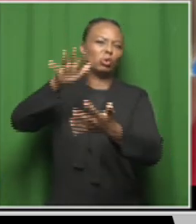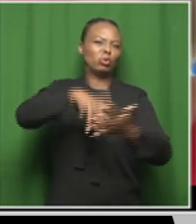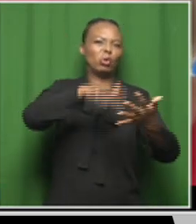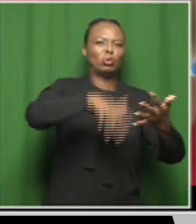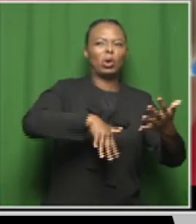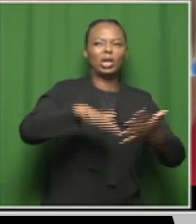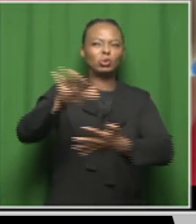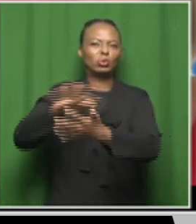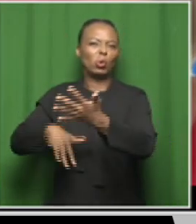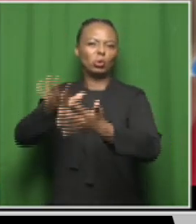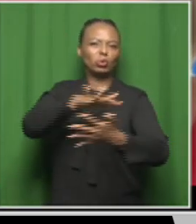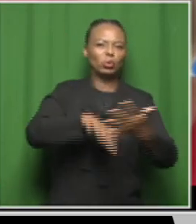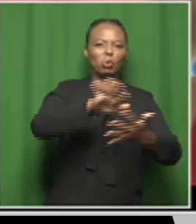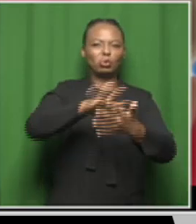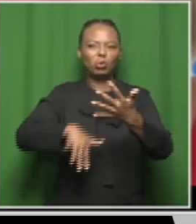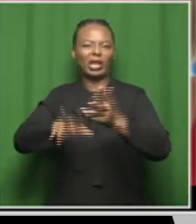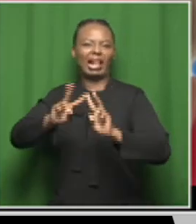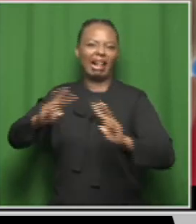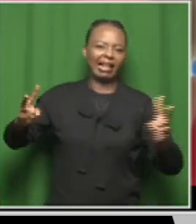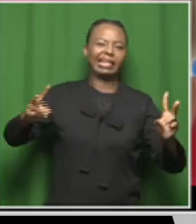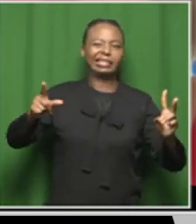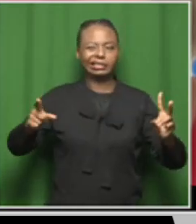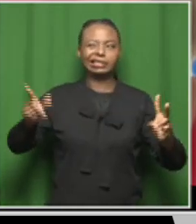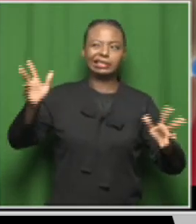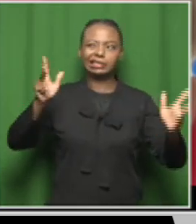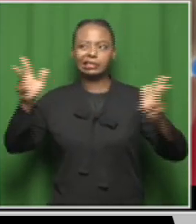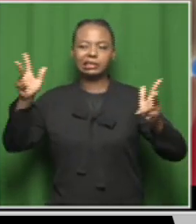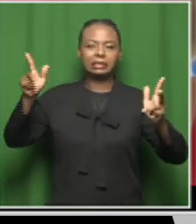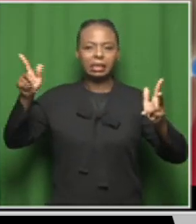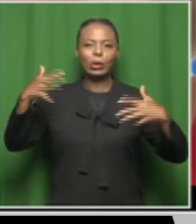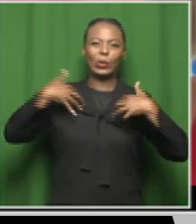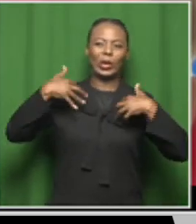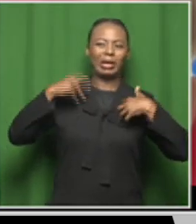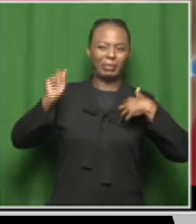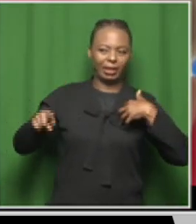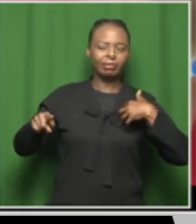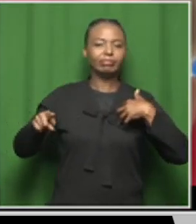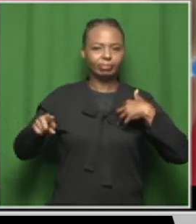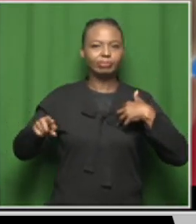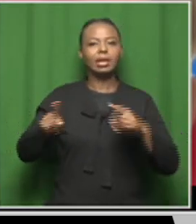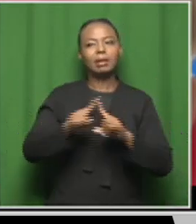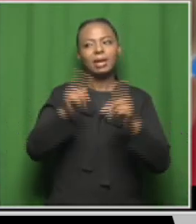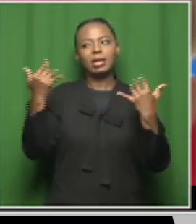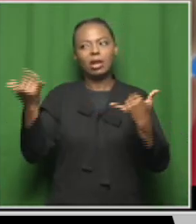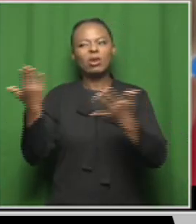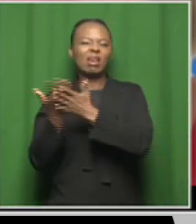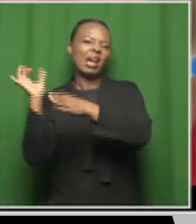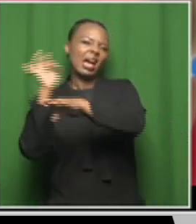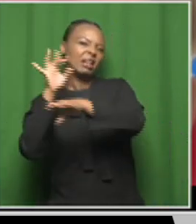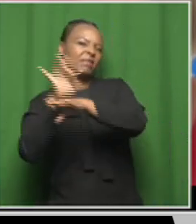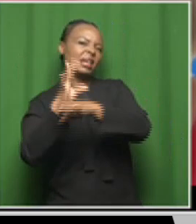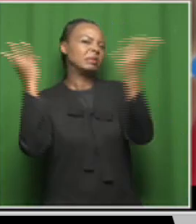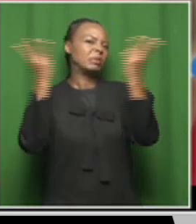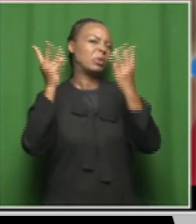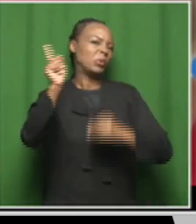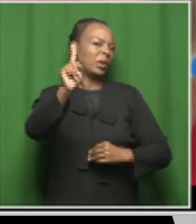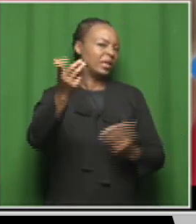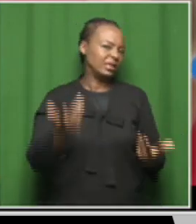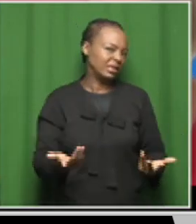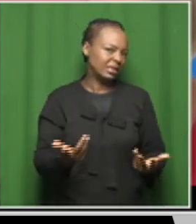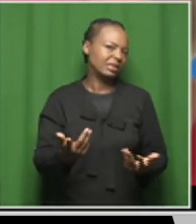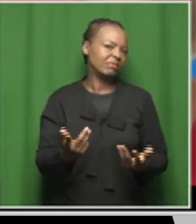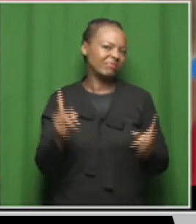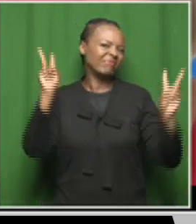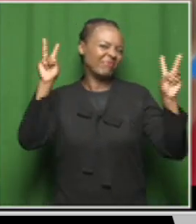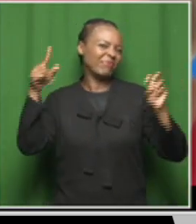you a quick moment just to give us your final thoughts, and again just what the public needs to know about